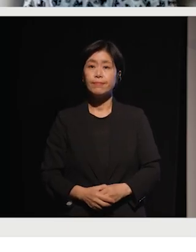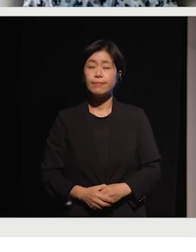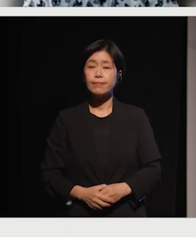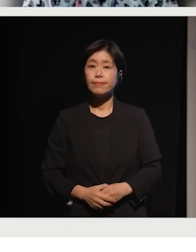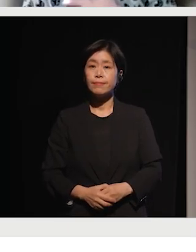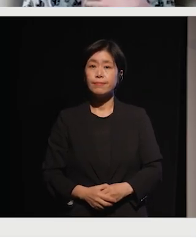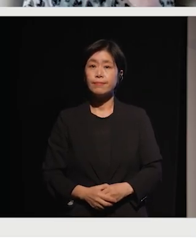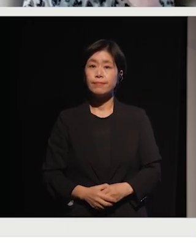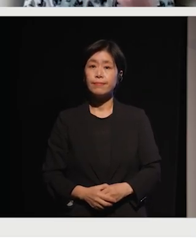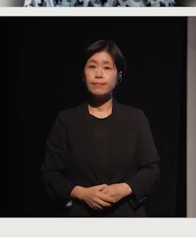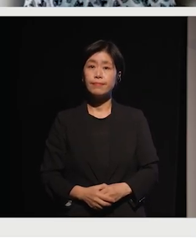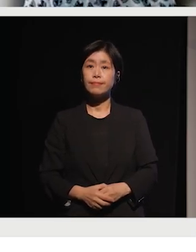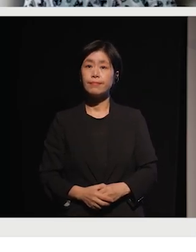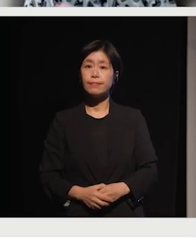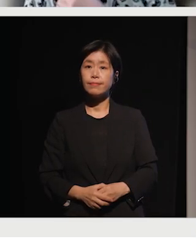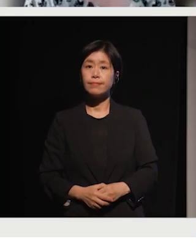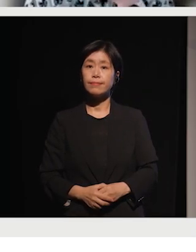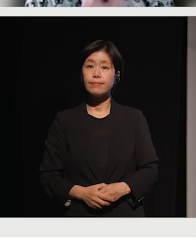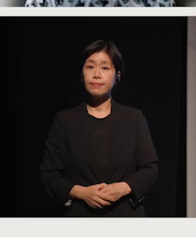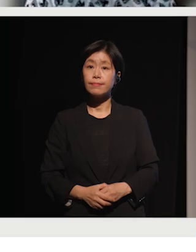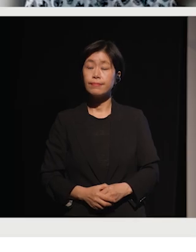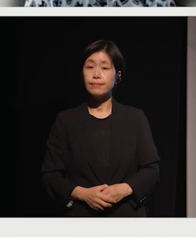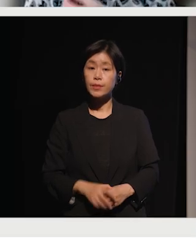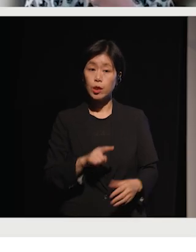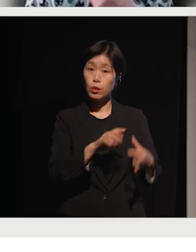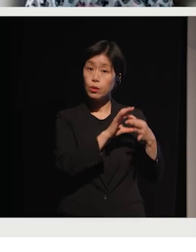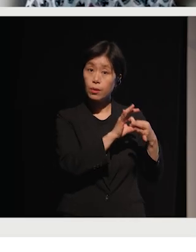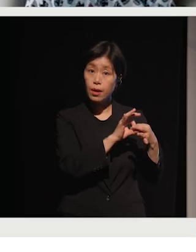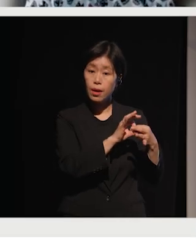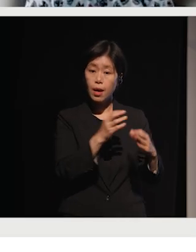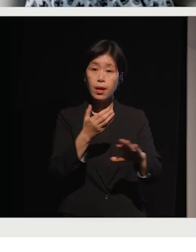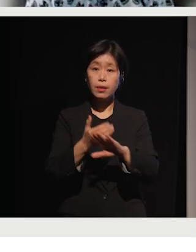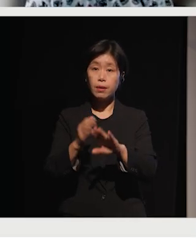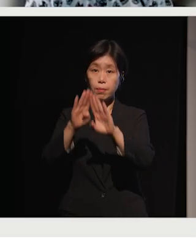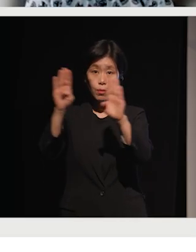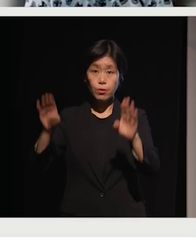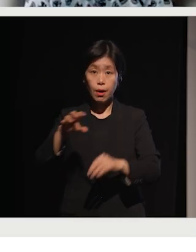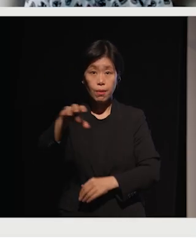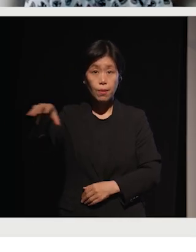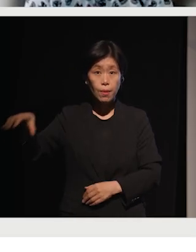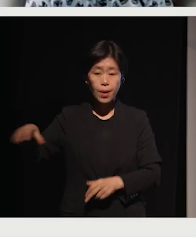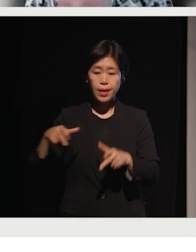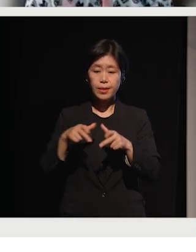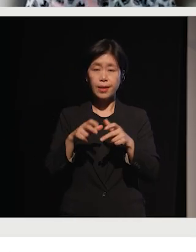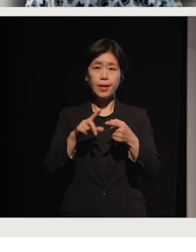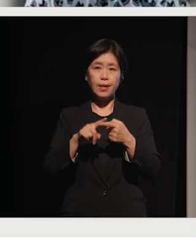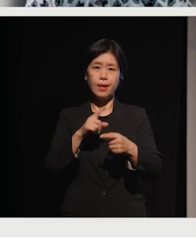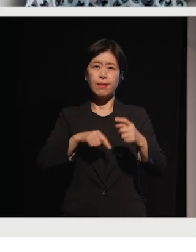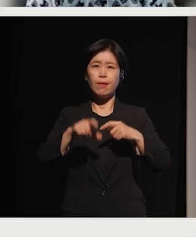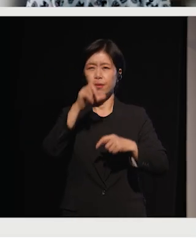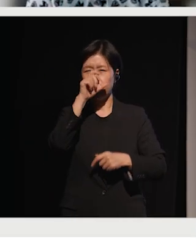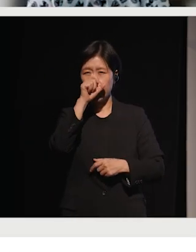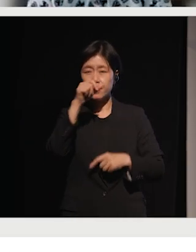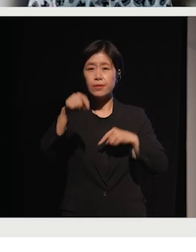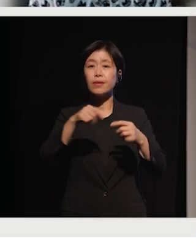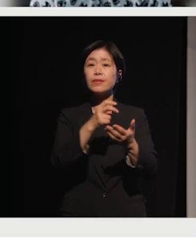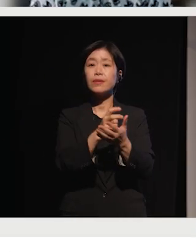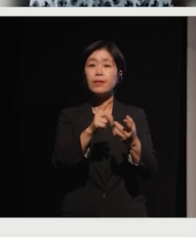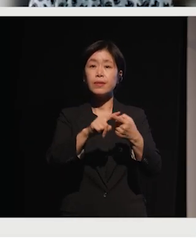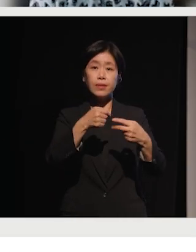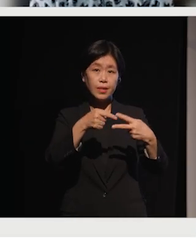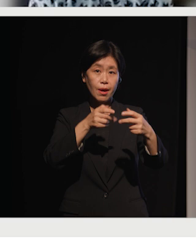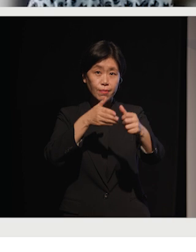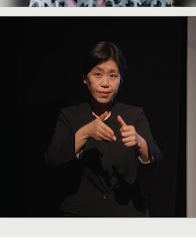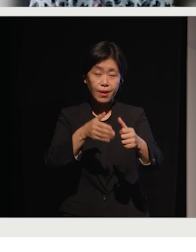other museums develop better understanding, better policy, better procedure around disability. The first is called Morning